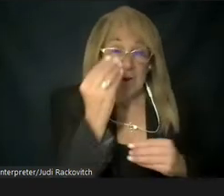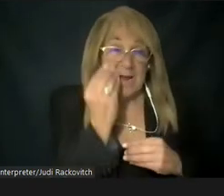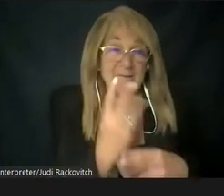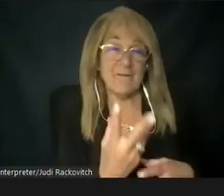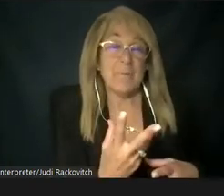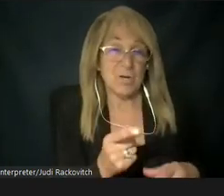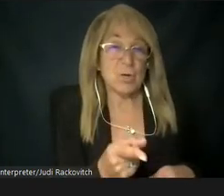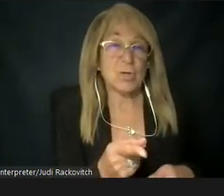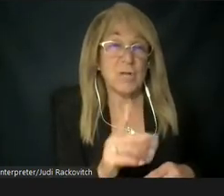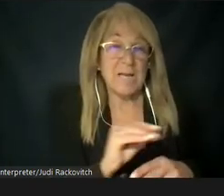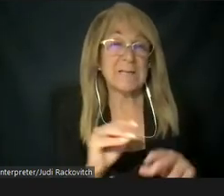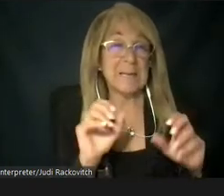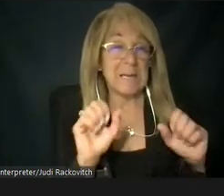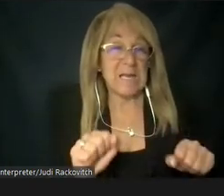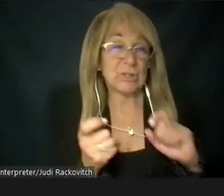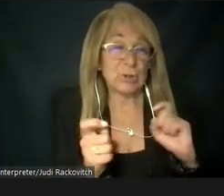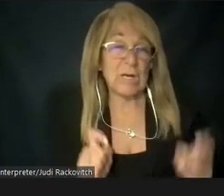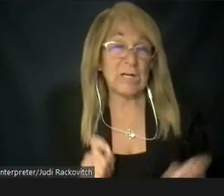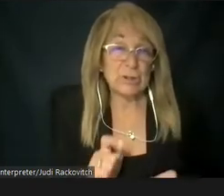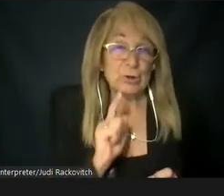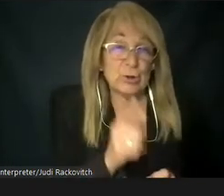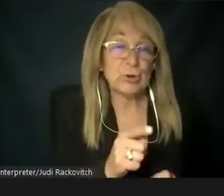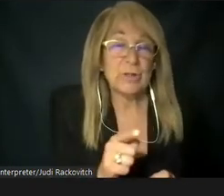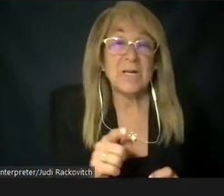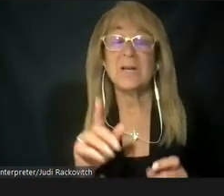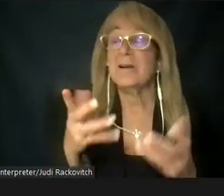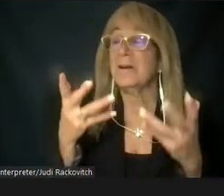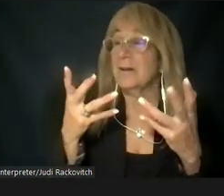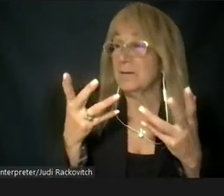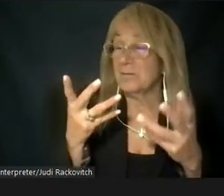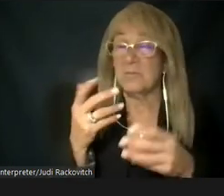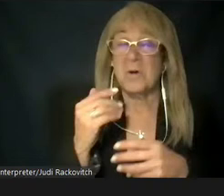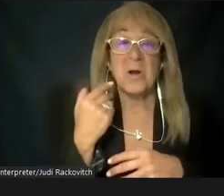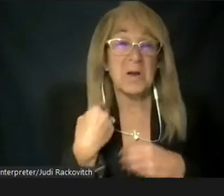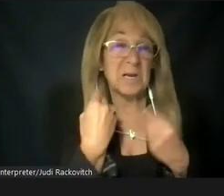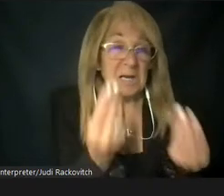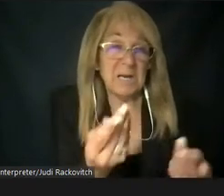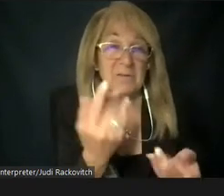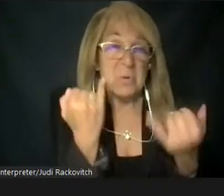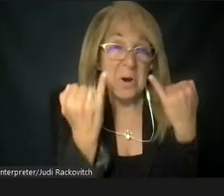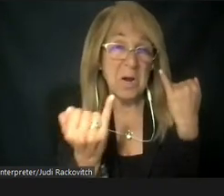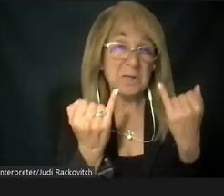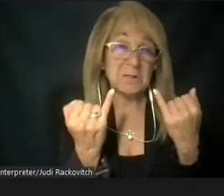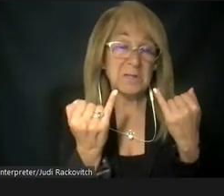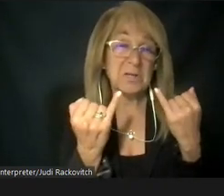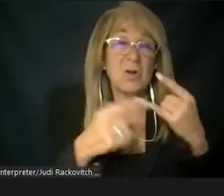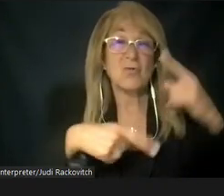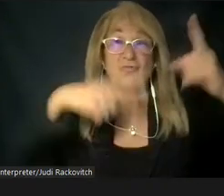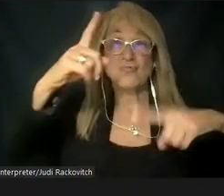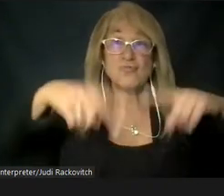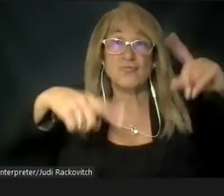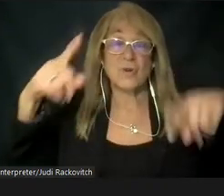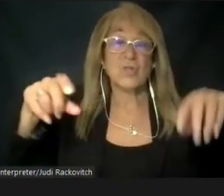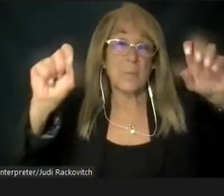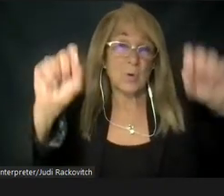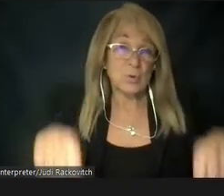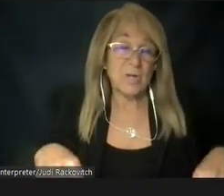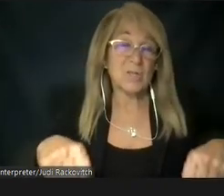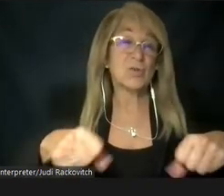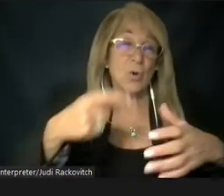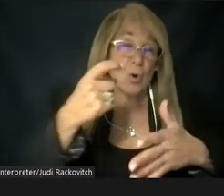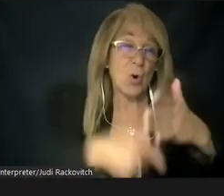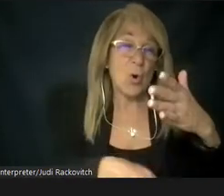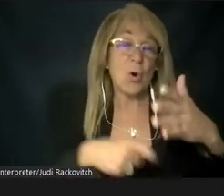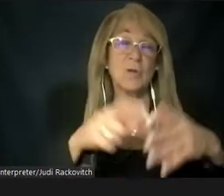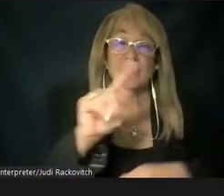and subject to change. With that said, to give you at least a sense of the range of potential toll rates, we anticipate that the easy